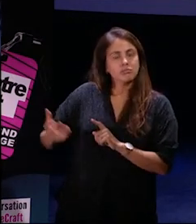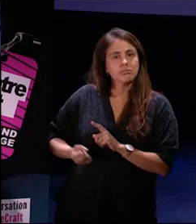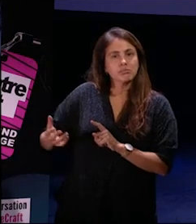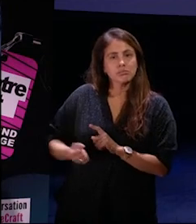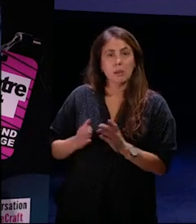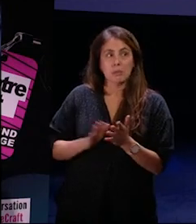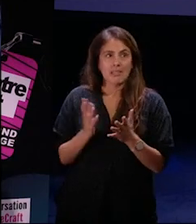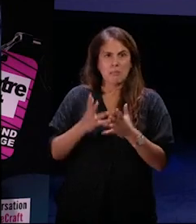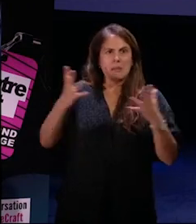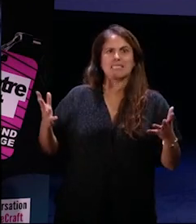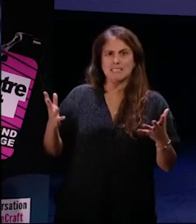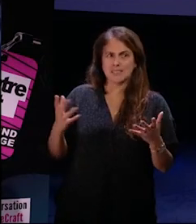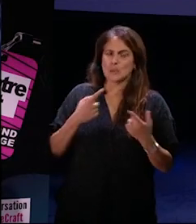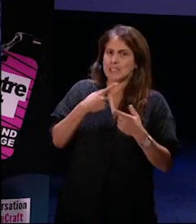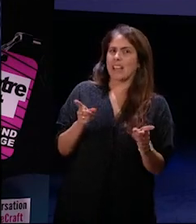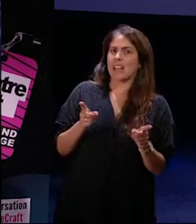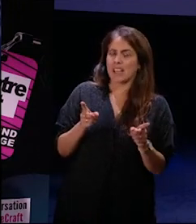actually quite a big thing to say.